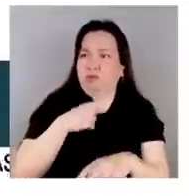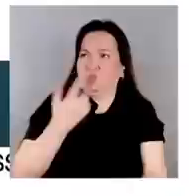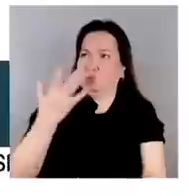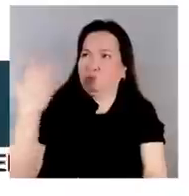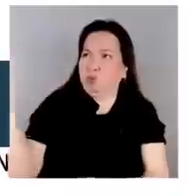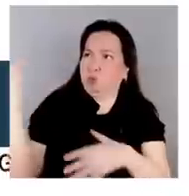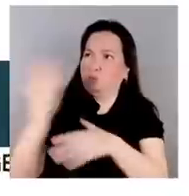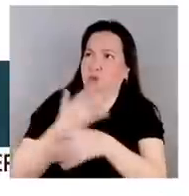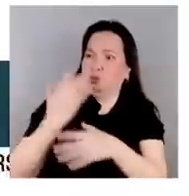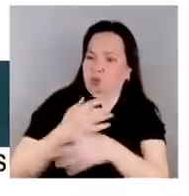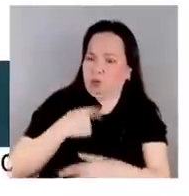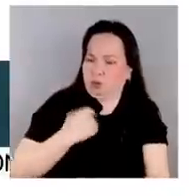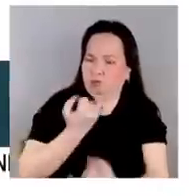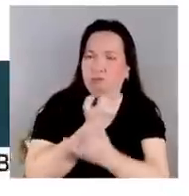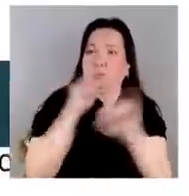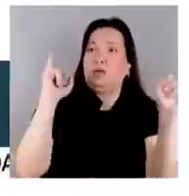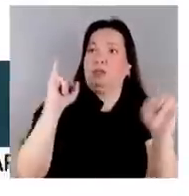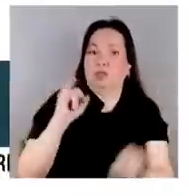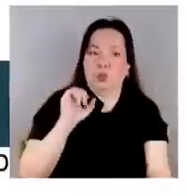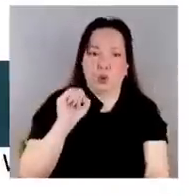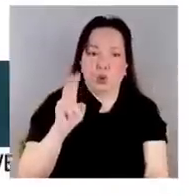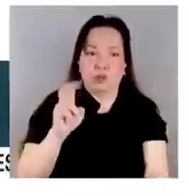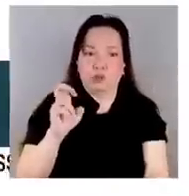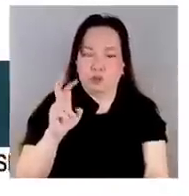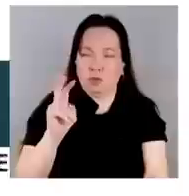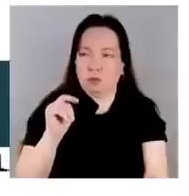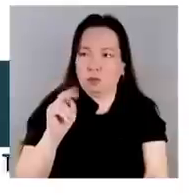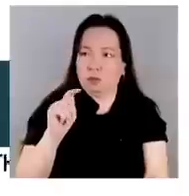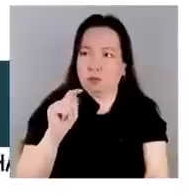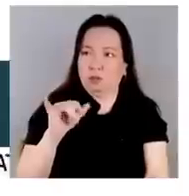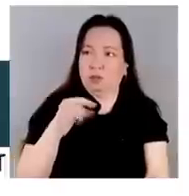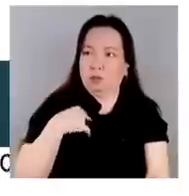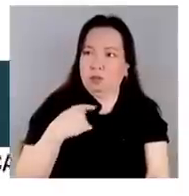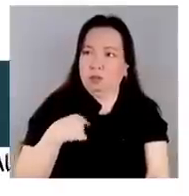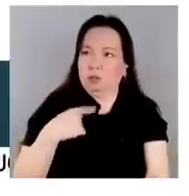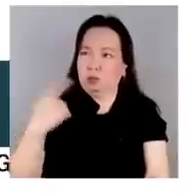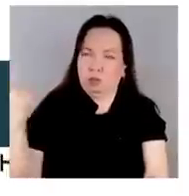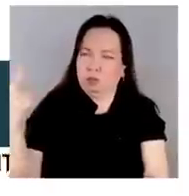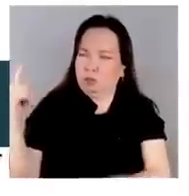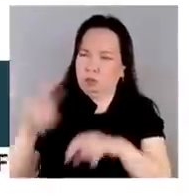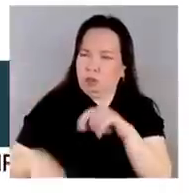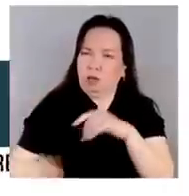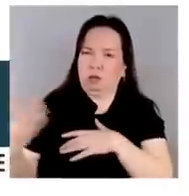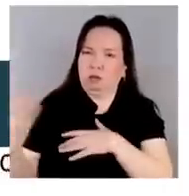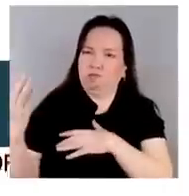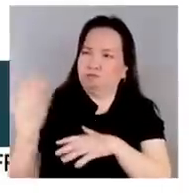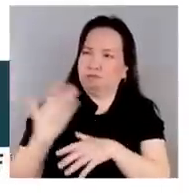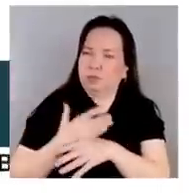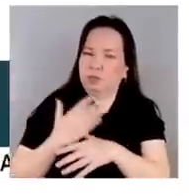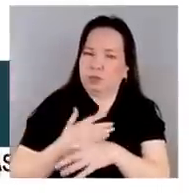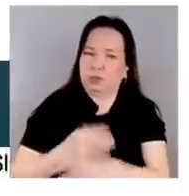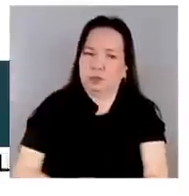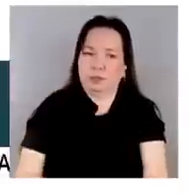fundamental right is to be able to chart your own course. How is this not